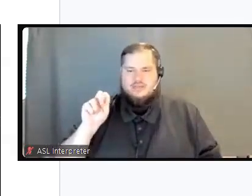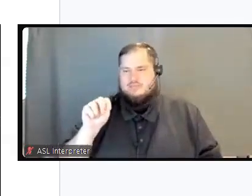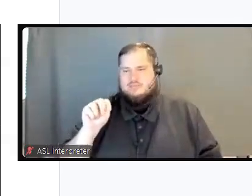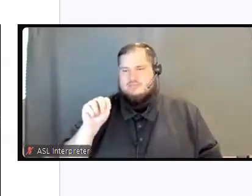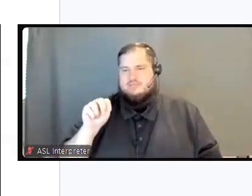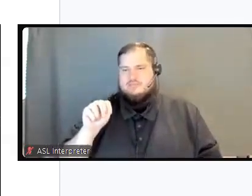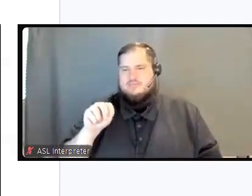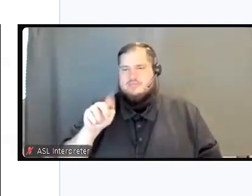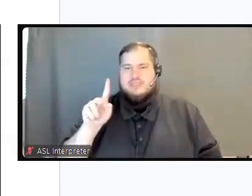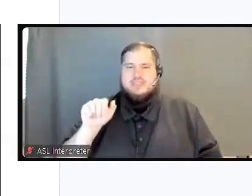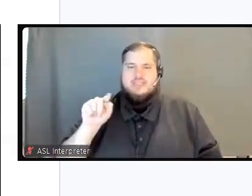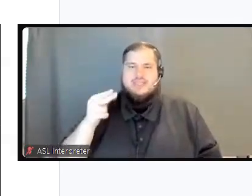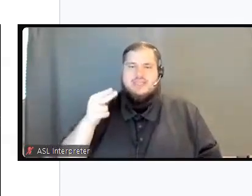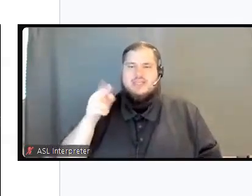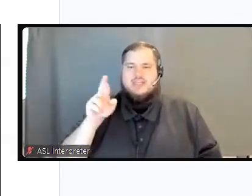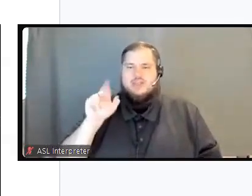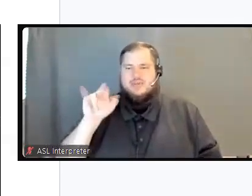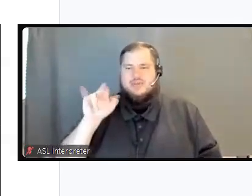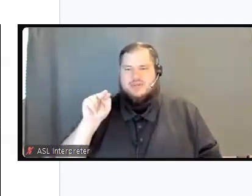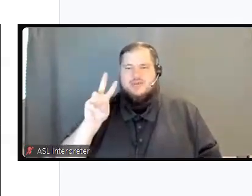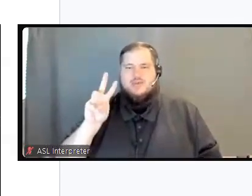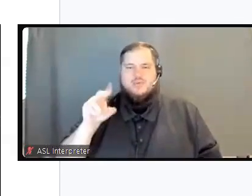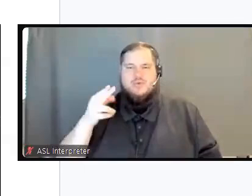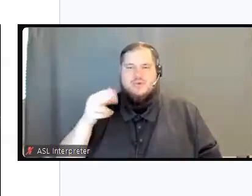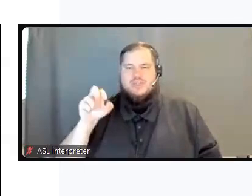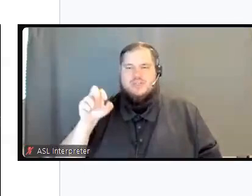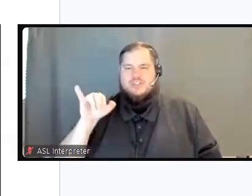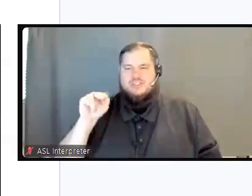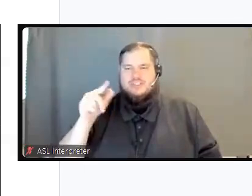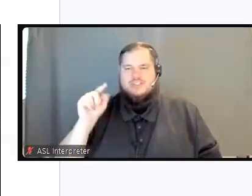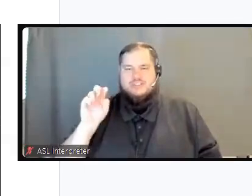Morning. Seth Watkins.